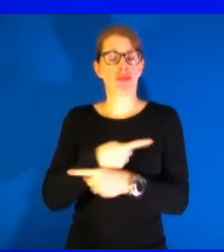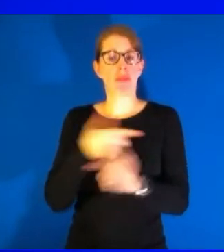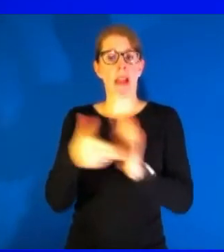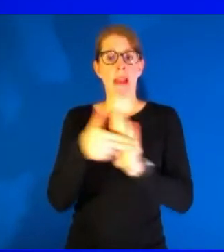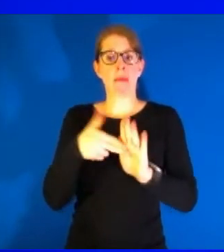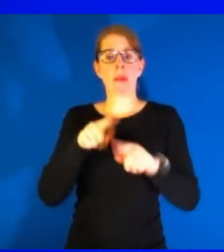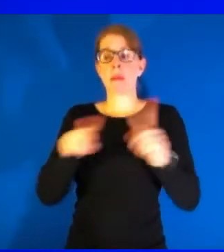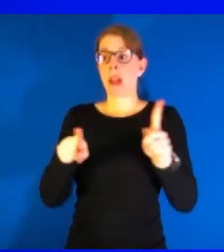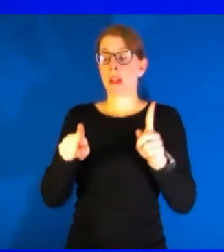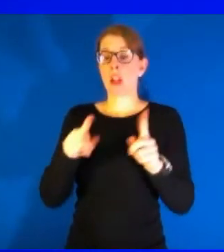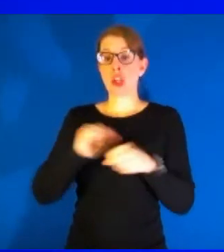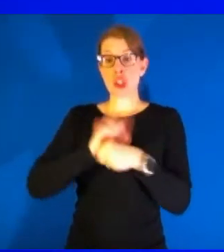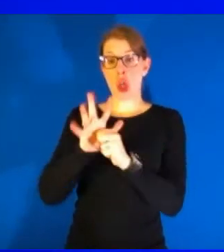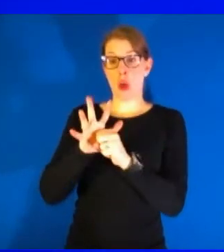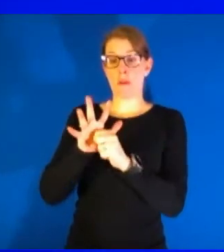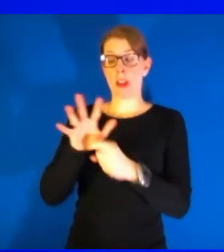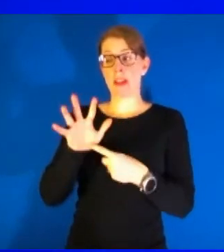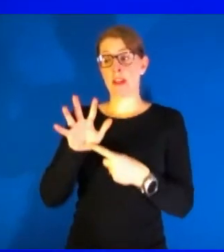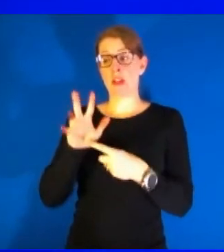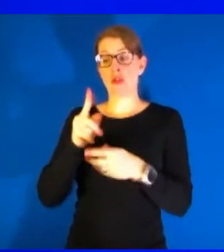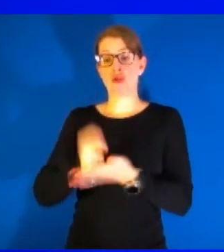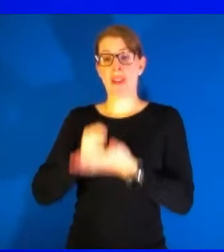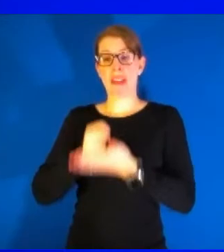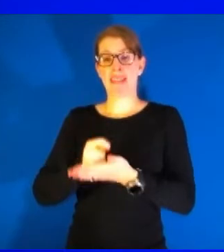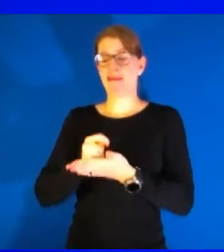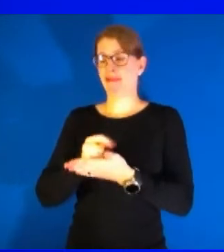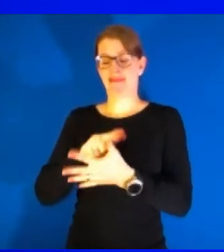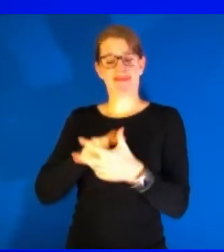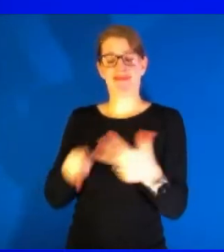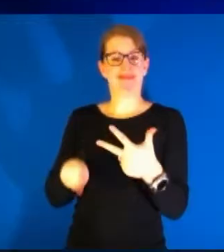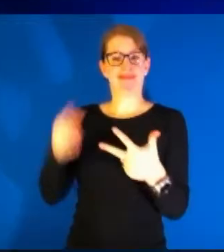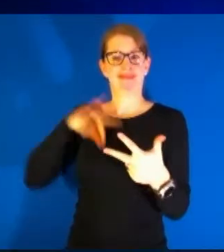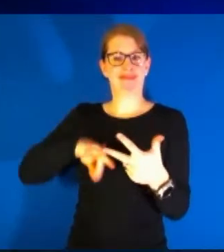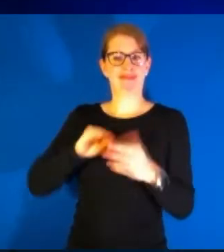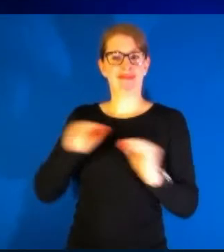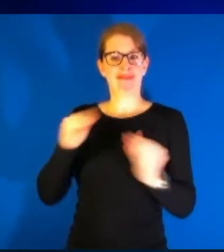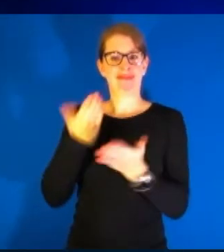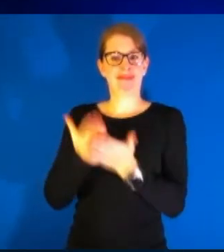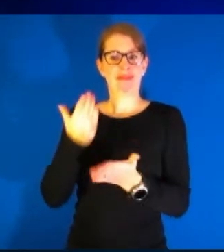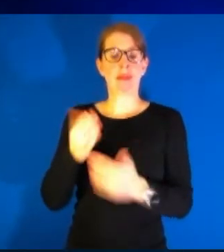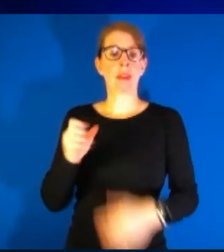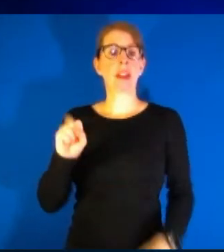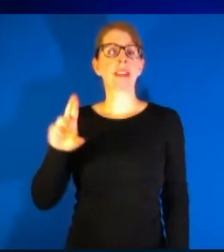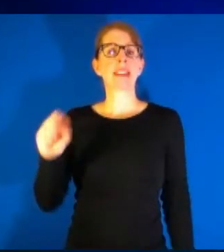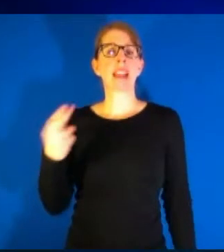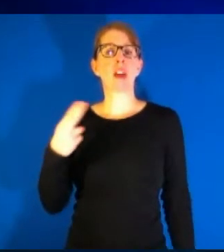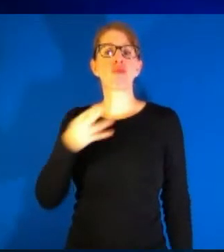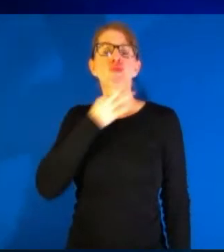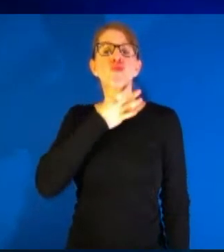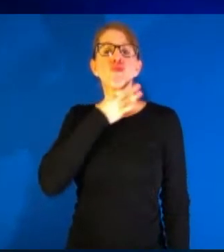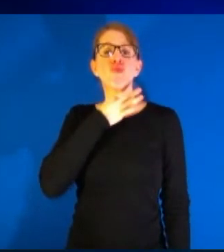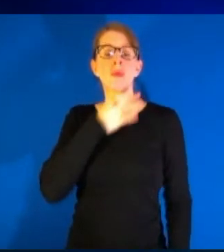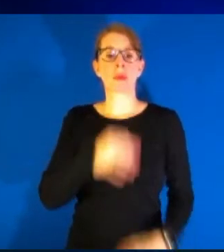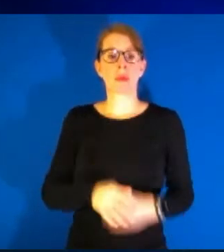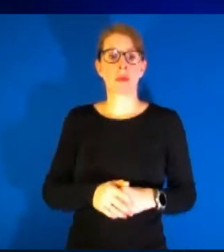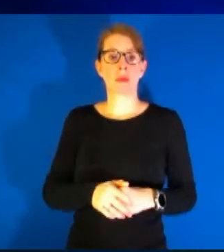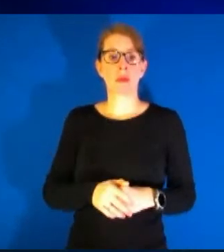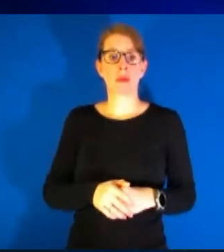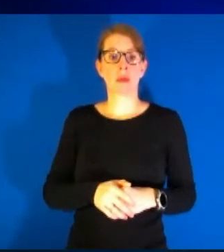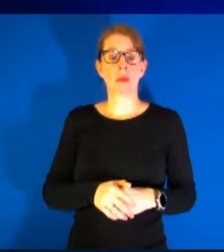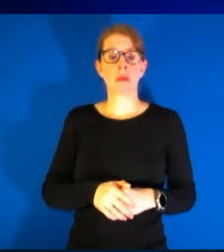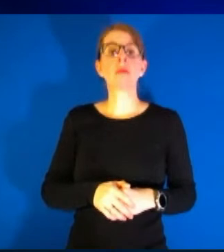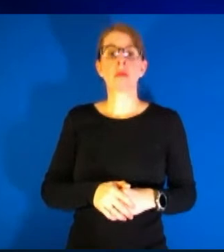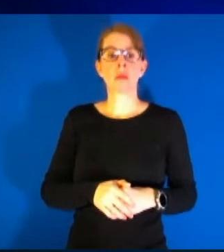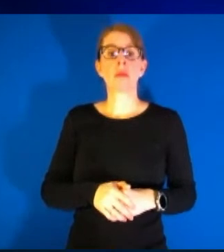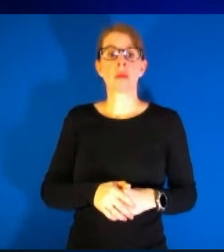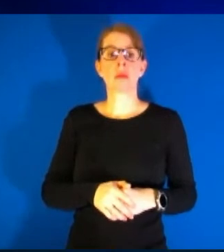or prophylaxis, none of those have proven to be any benefit. So Sarah's curious, can someone who has had quadruple bypass heart surgery get